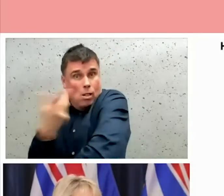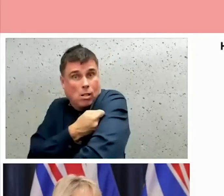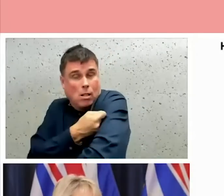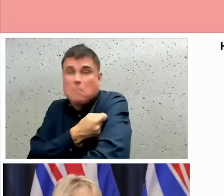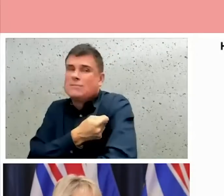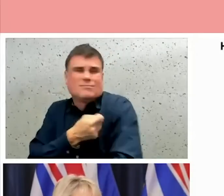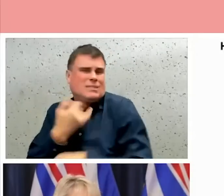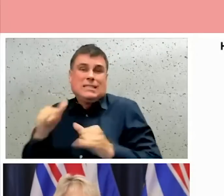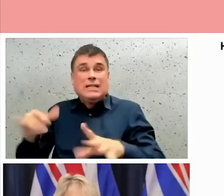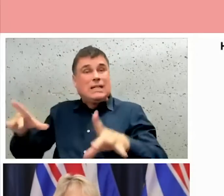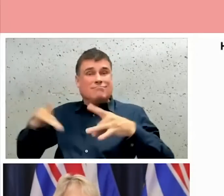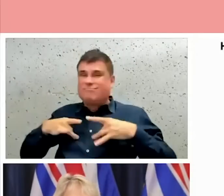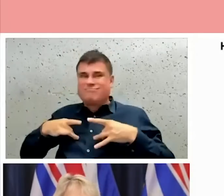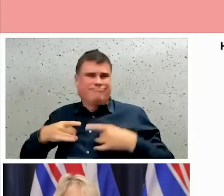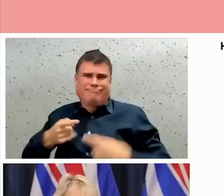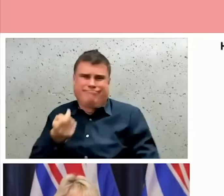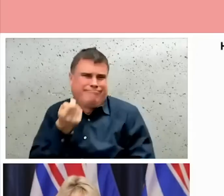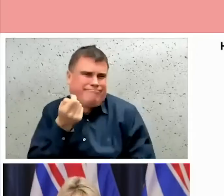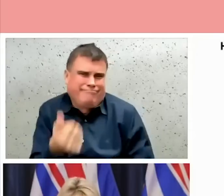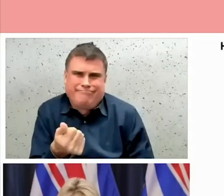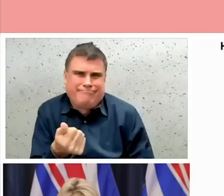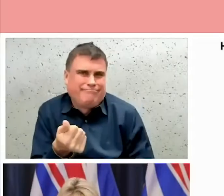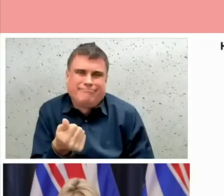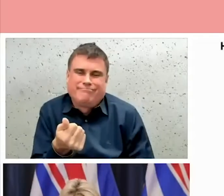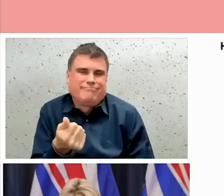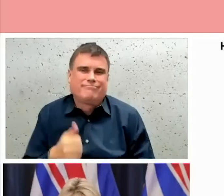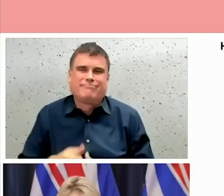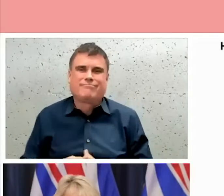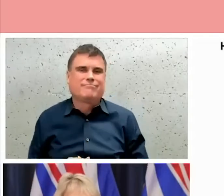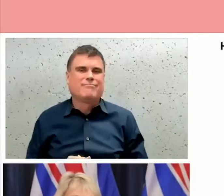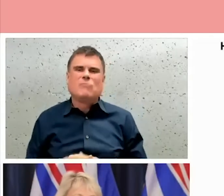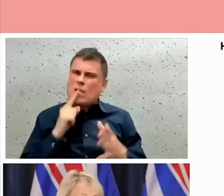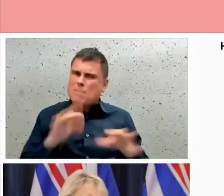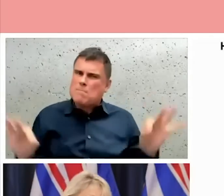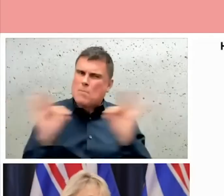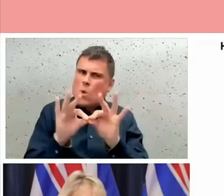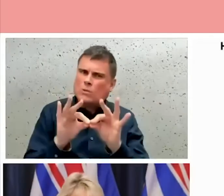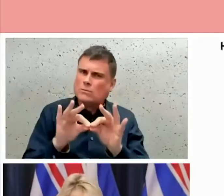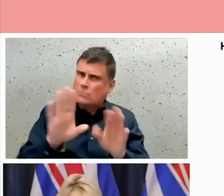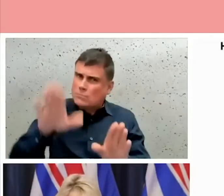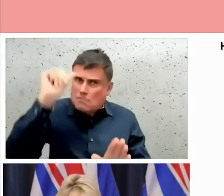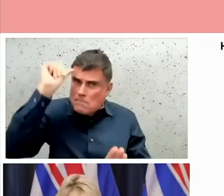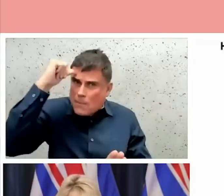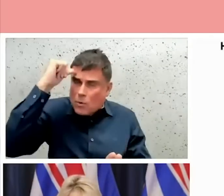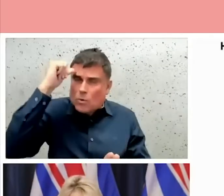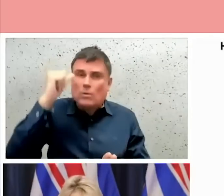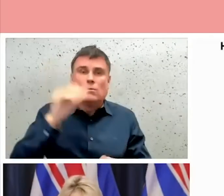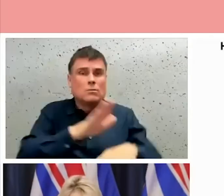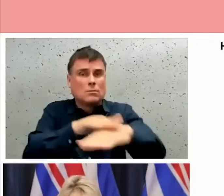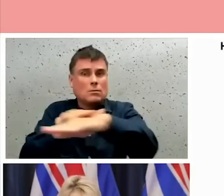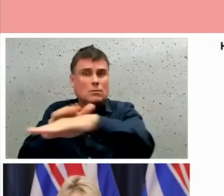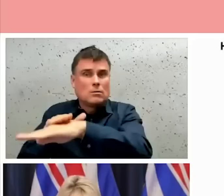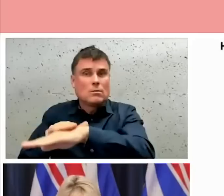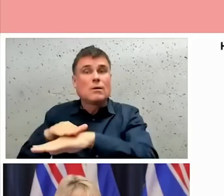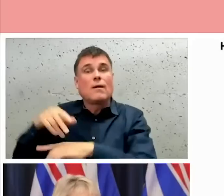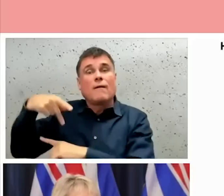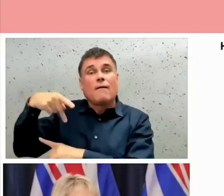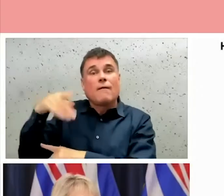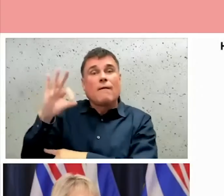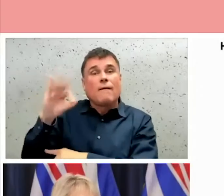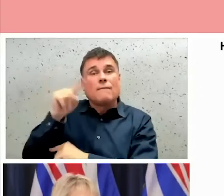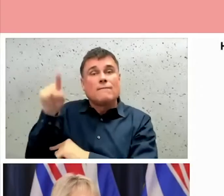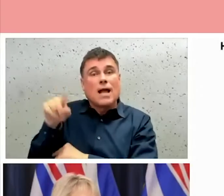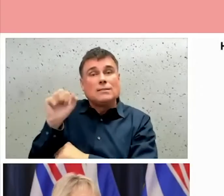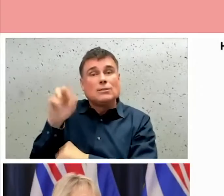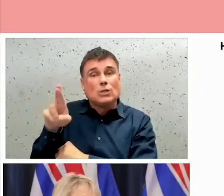Again, this is something that is important for us to consider now that we know that Pfizer has submitted the complete package to